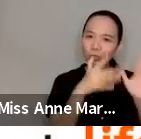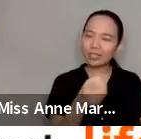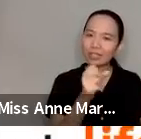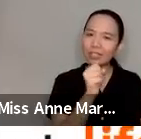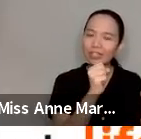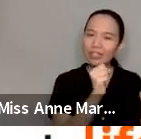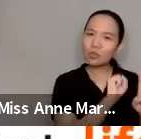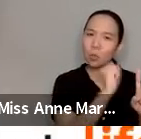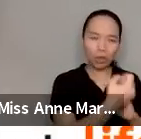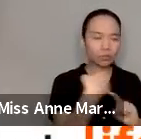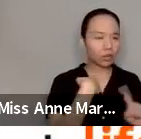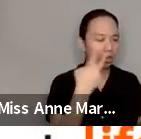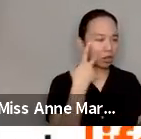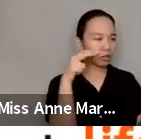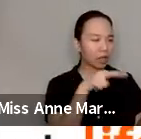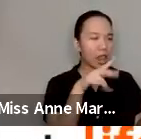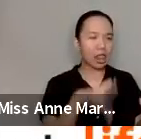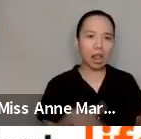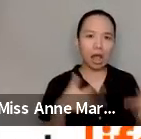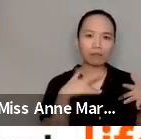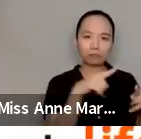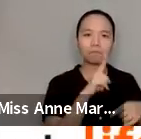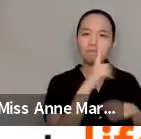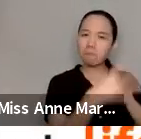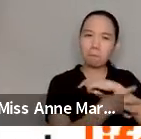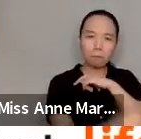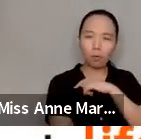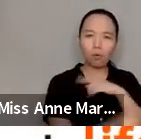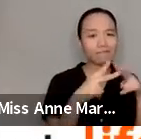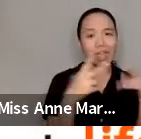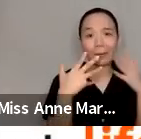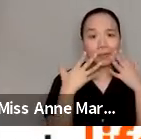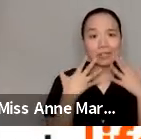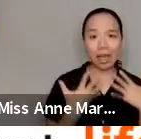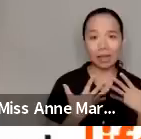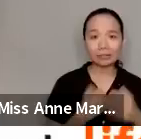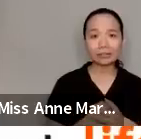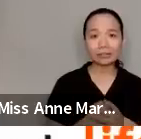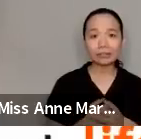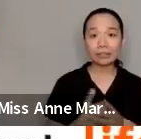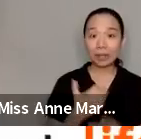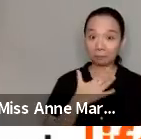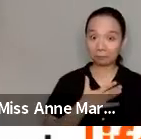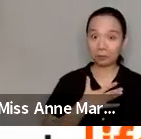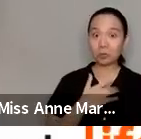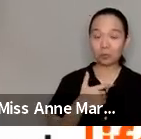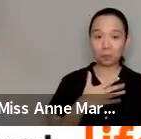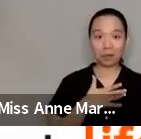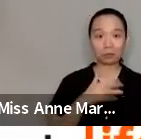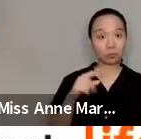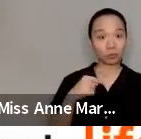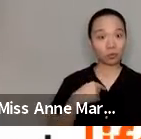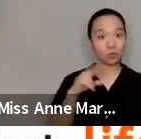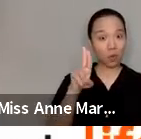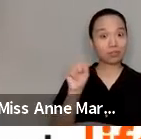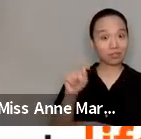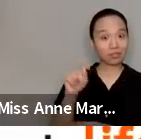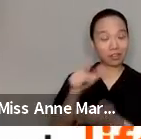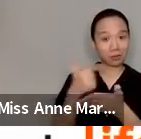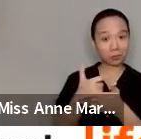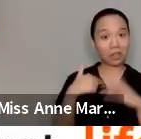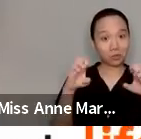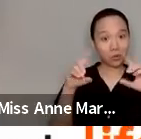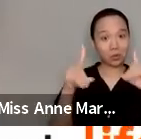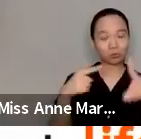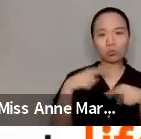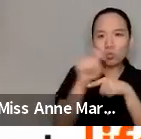I realized that life there is poor and very sad. As a Tomasian, educator, I was